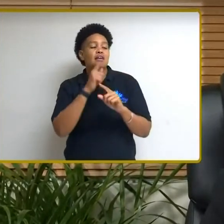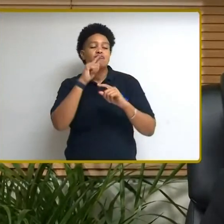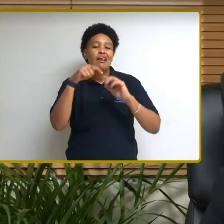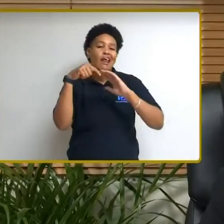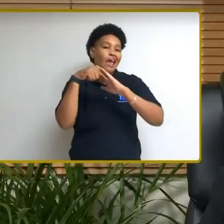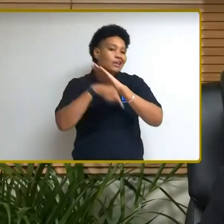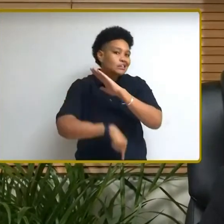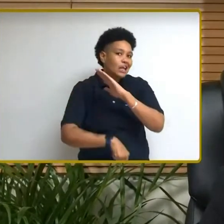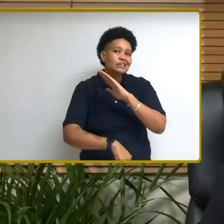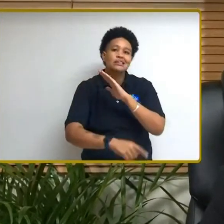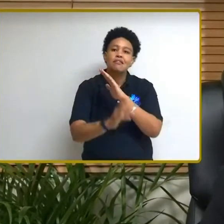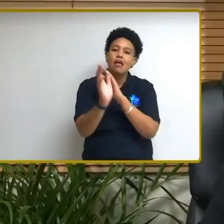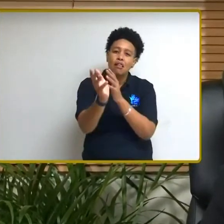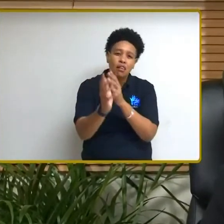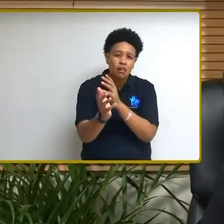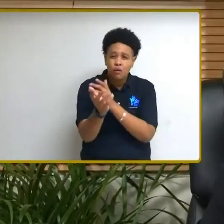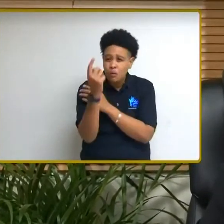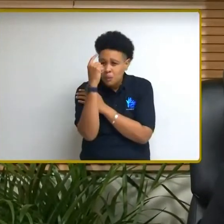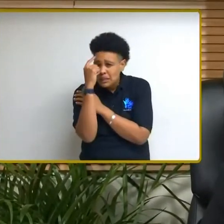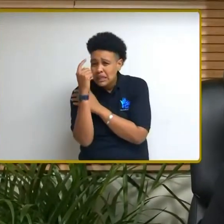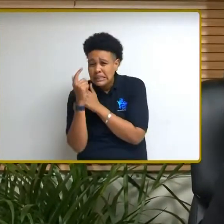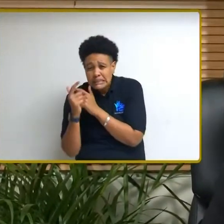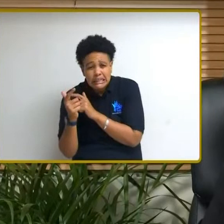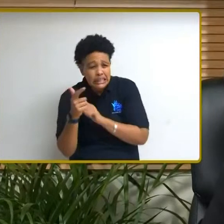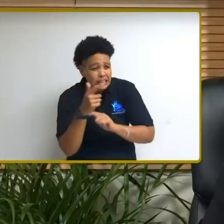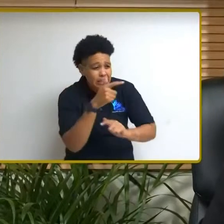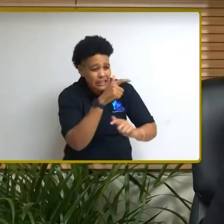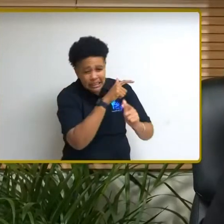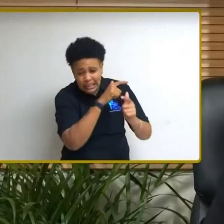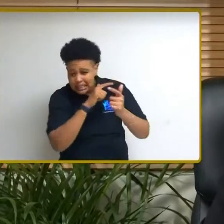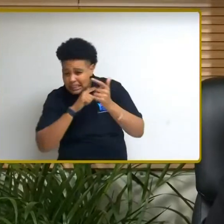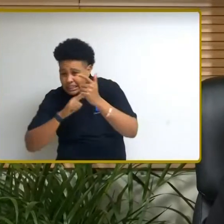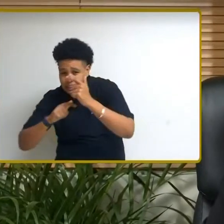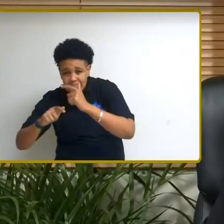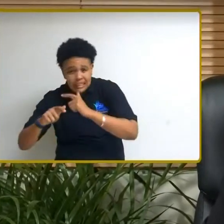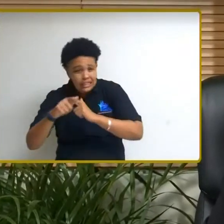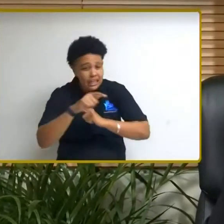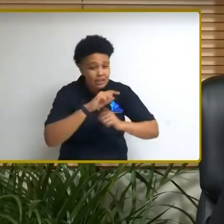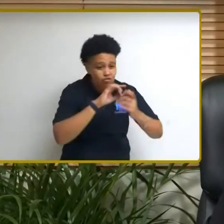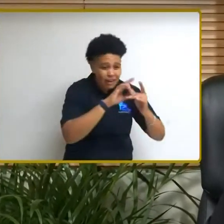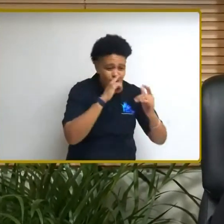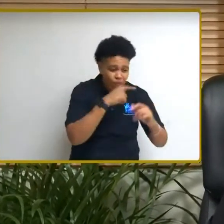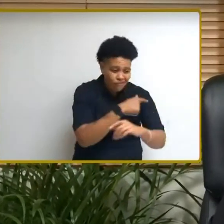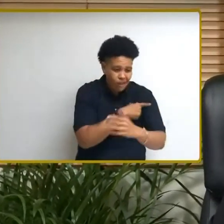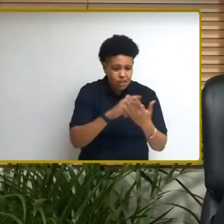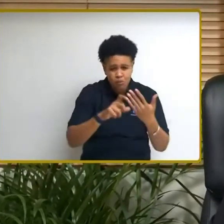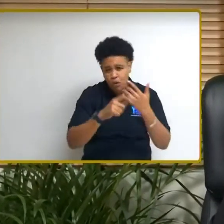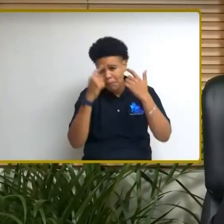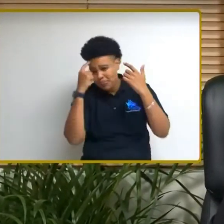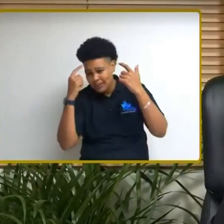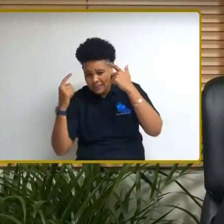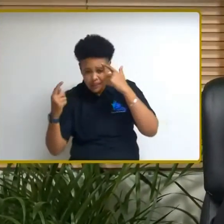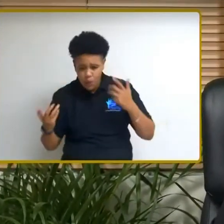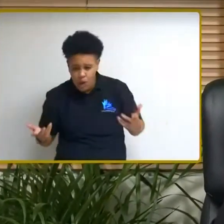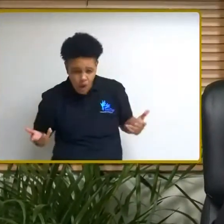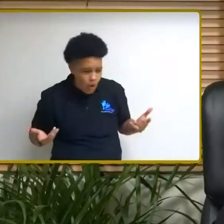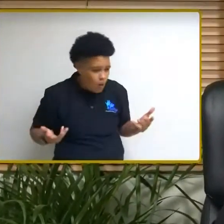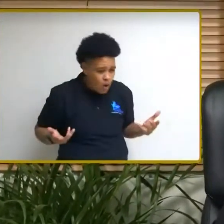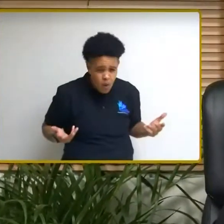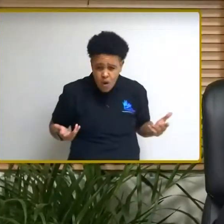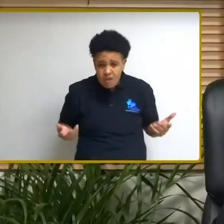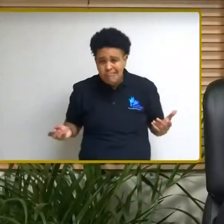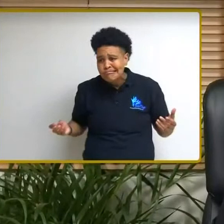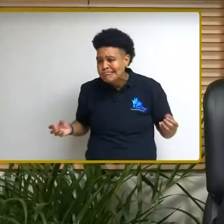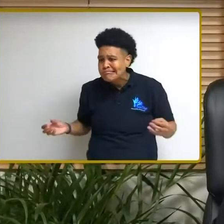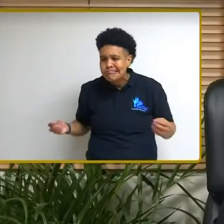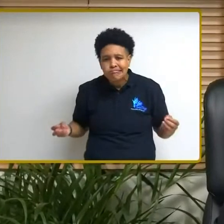extensively and in depth around the decision it takes around the vaccine program. And as you can see from the logo up